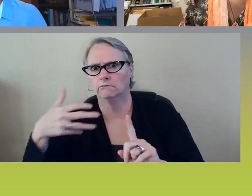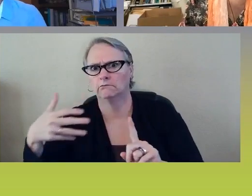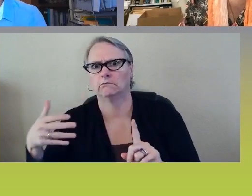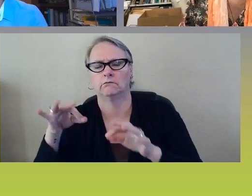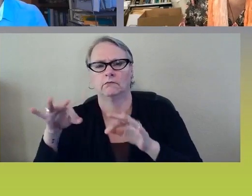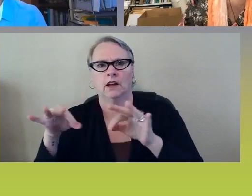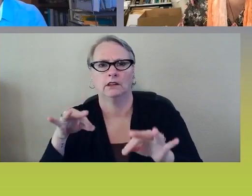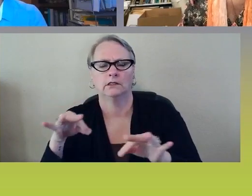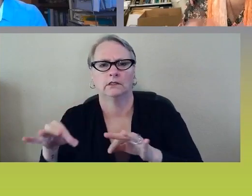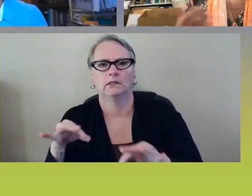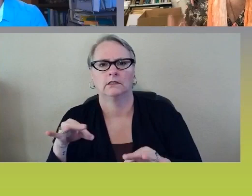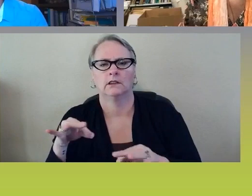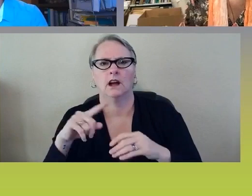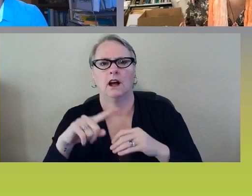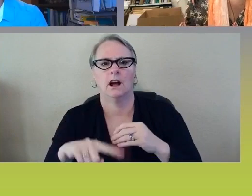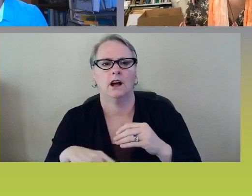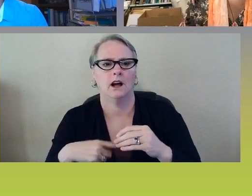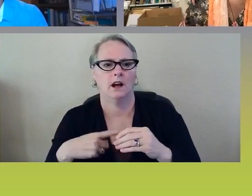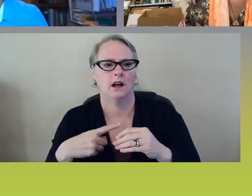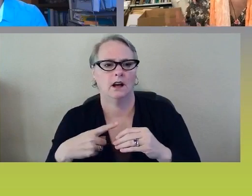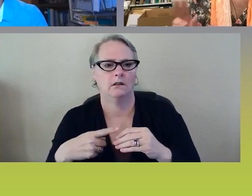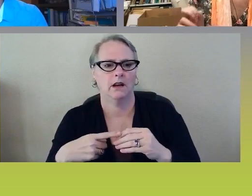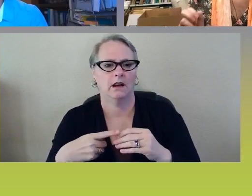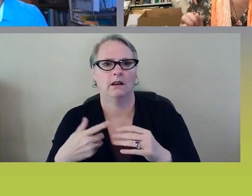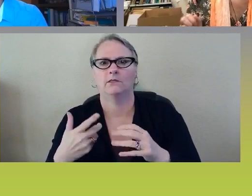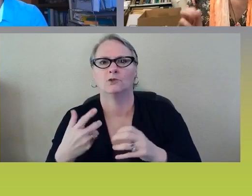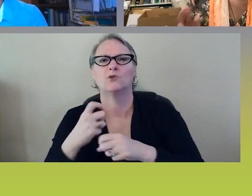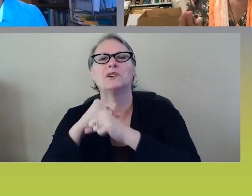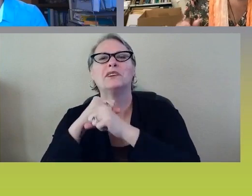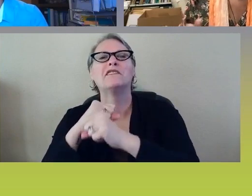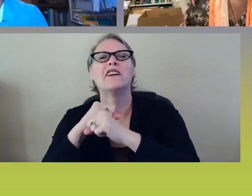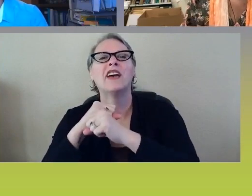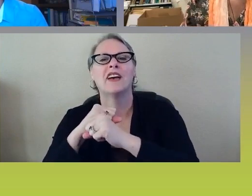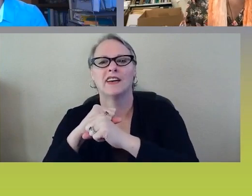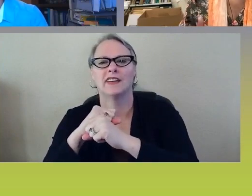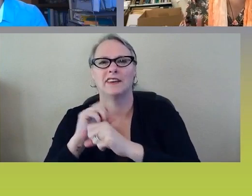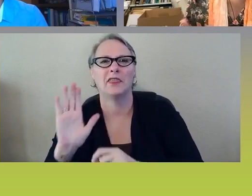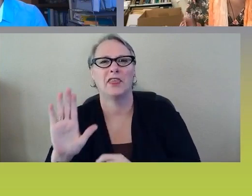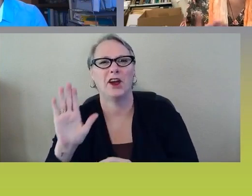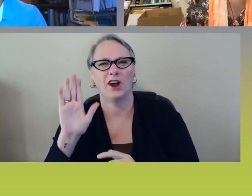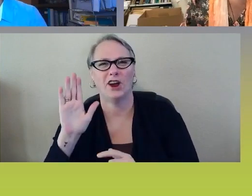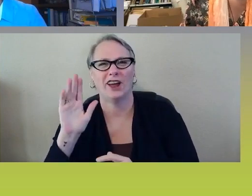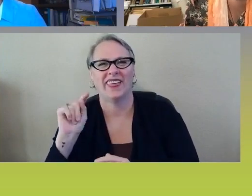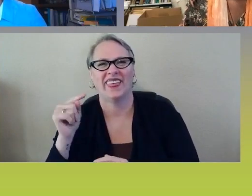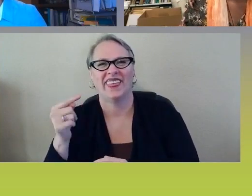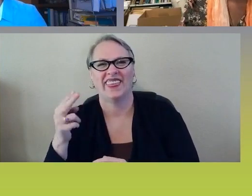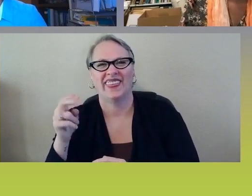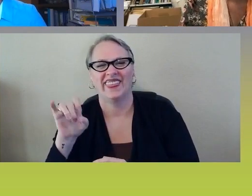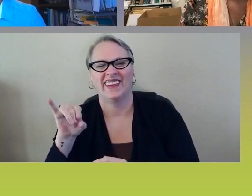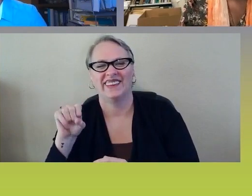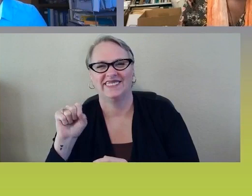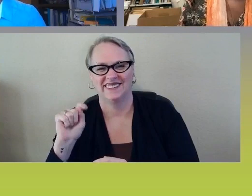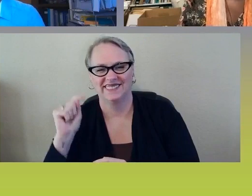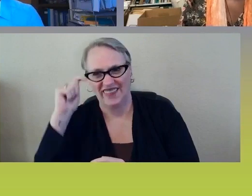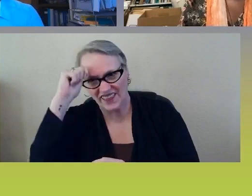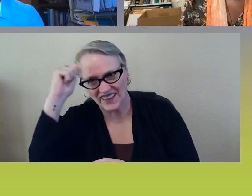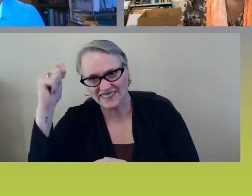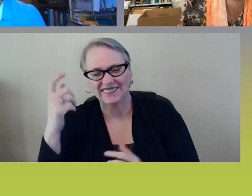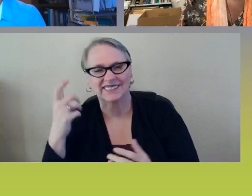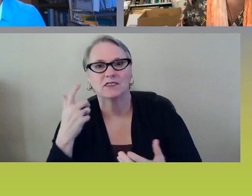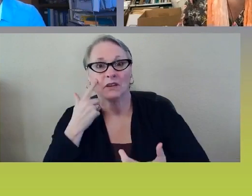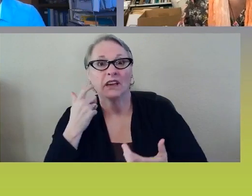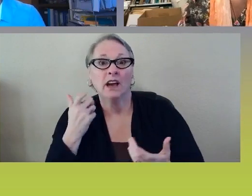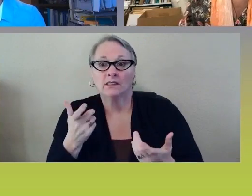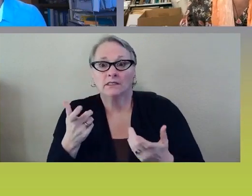about, to defend. It's like defend the thesis, because here we are dealing almost with a scientific